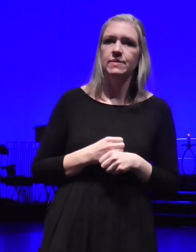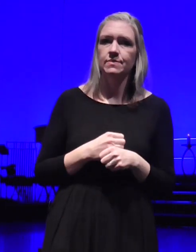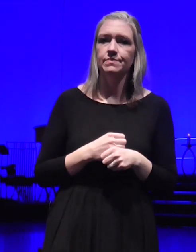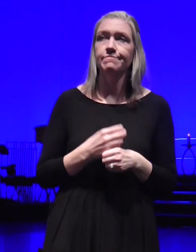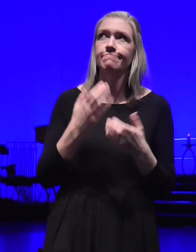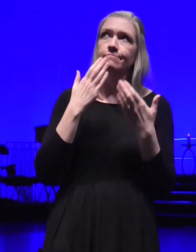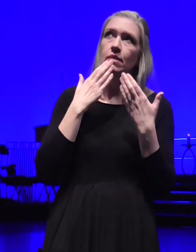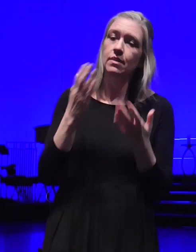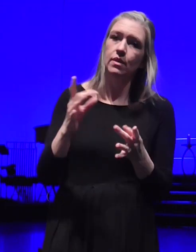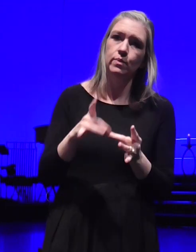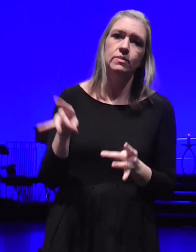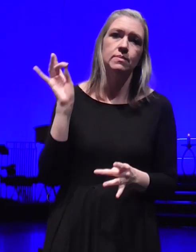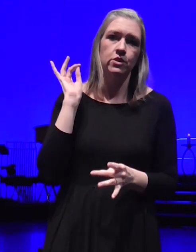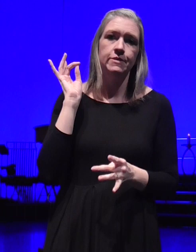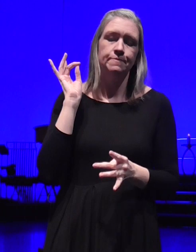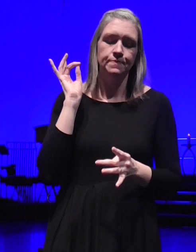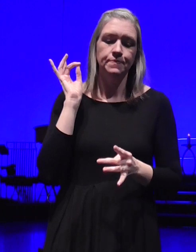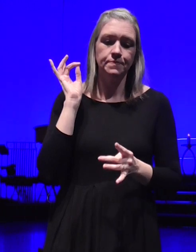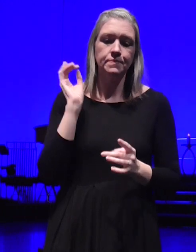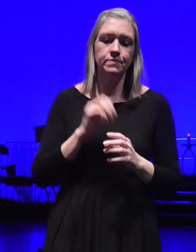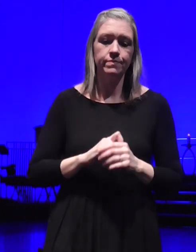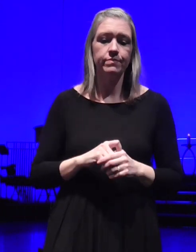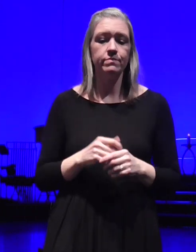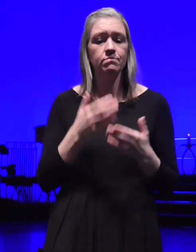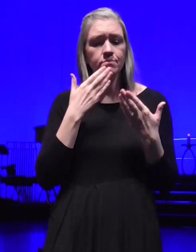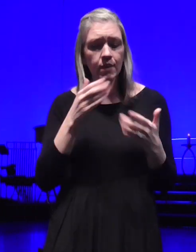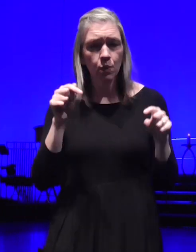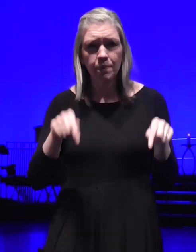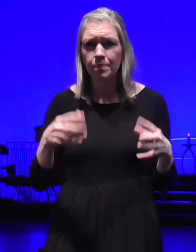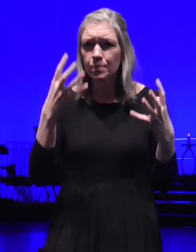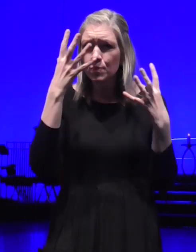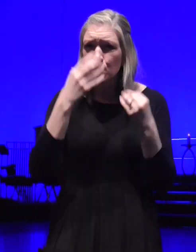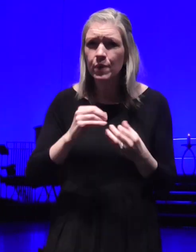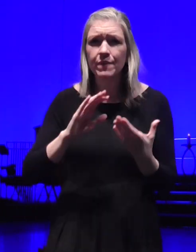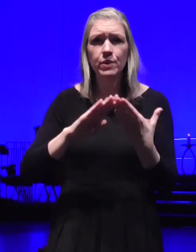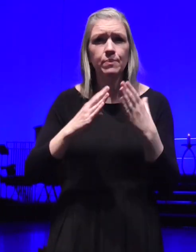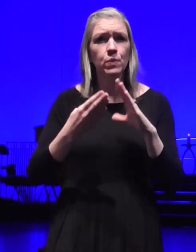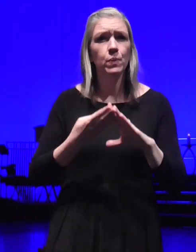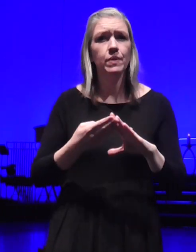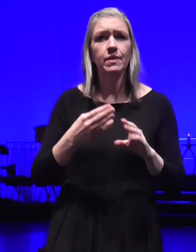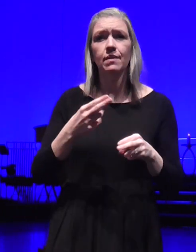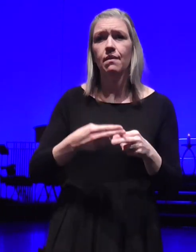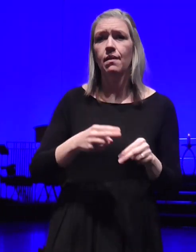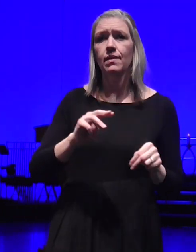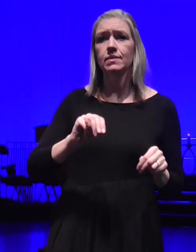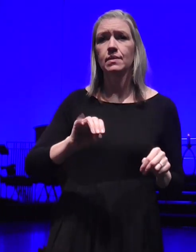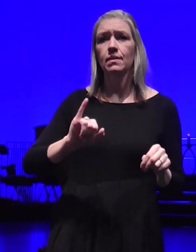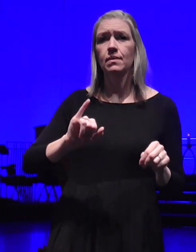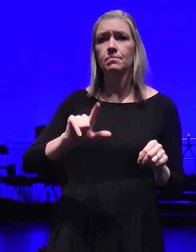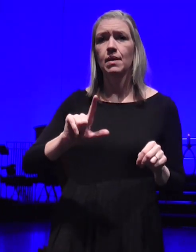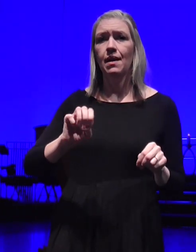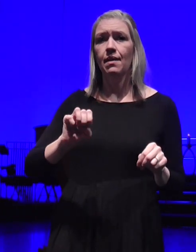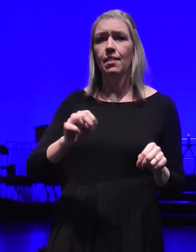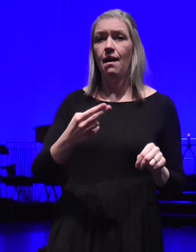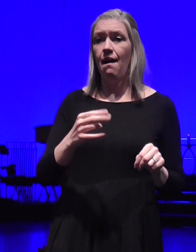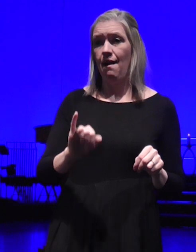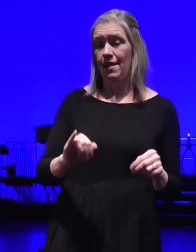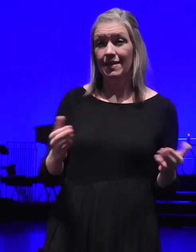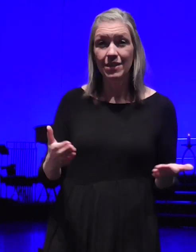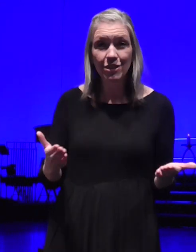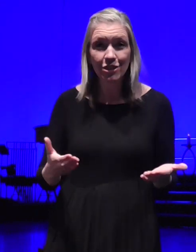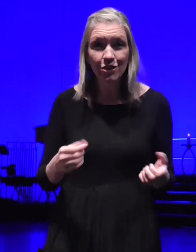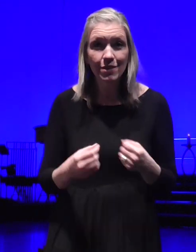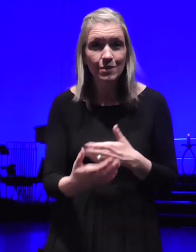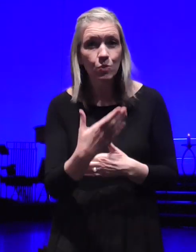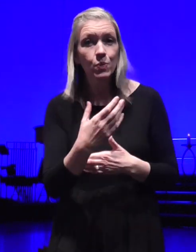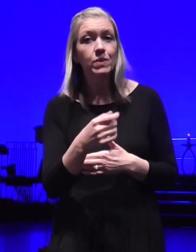Thank you, Spirit. Thank you to this beautiful community we call Mile High, here with us this morning and with